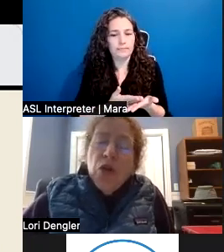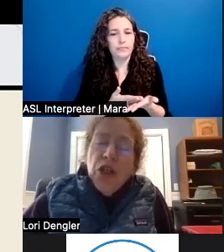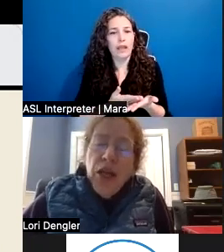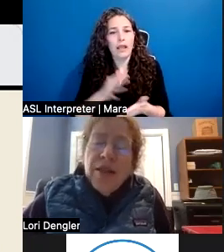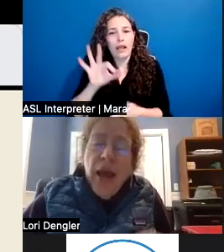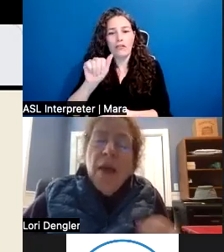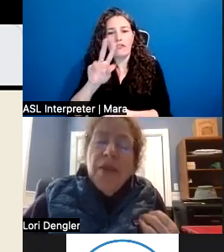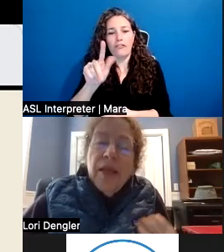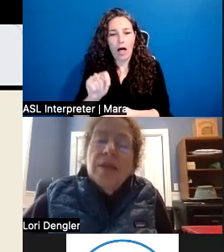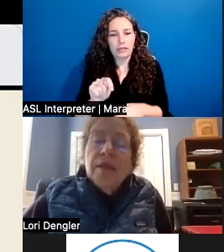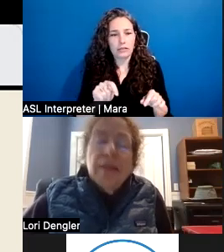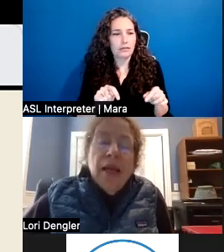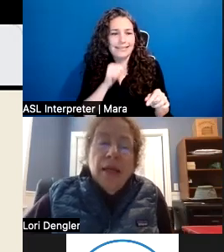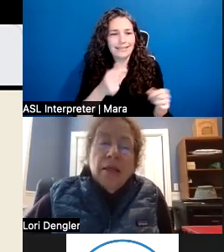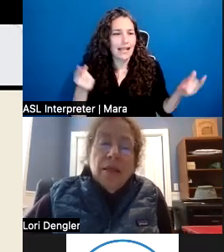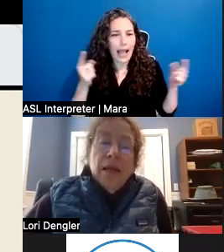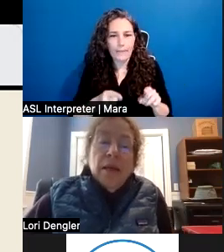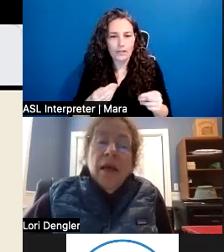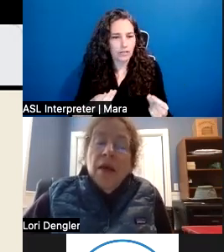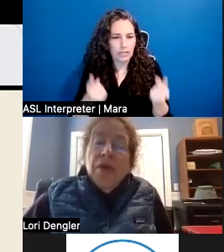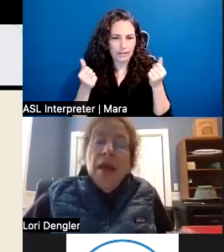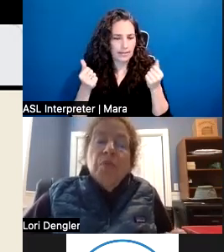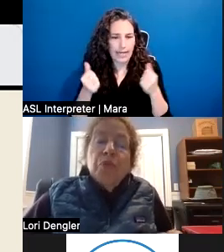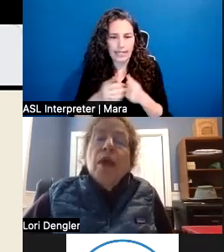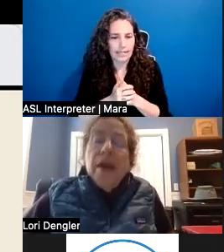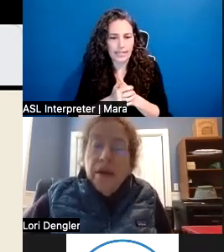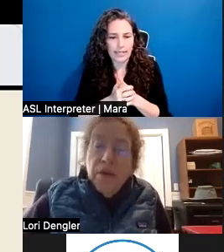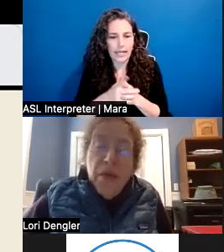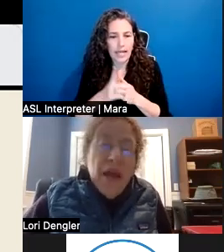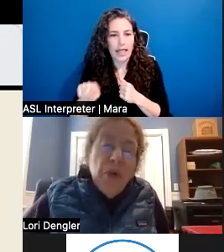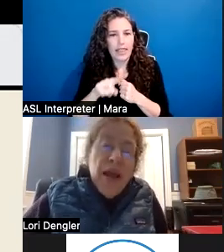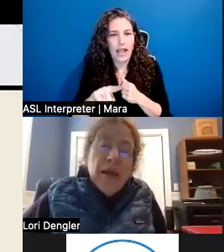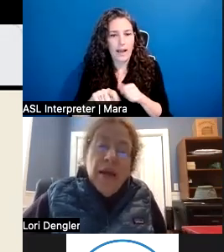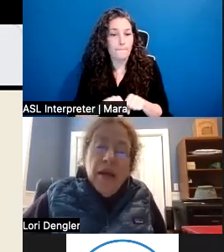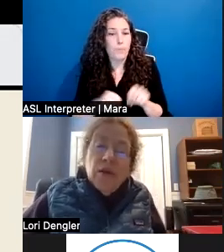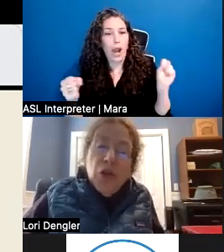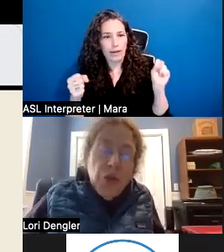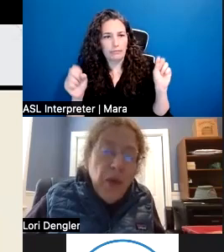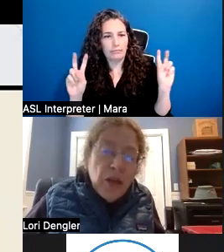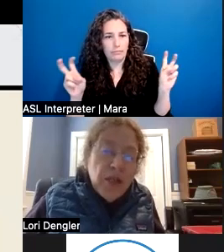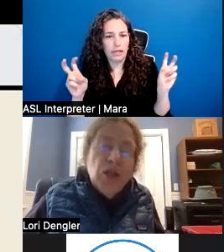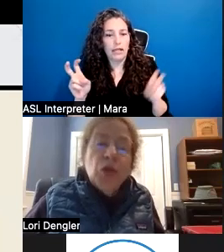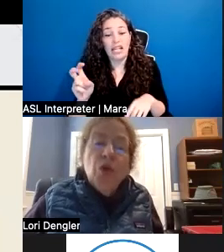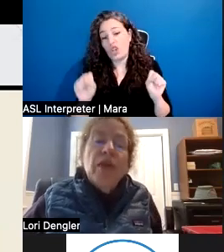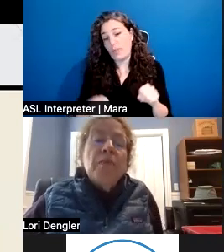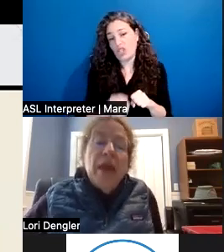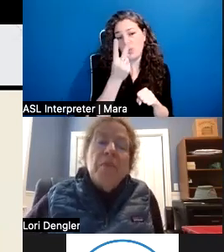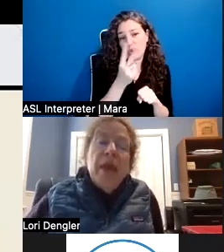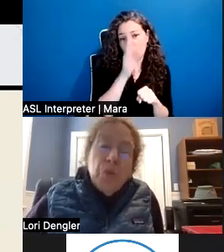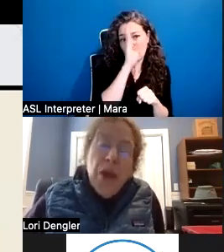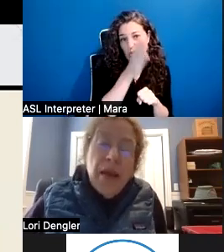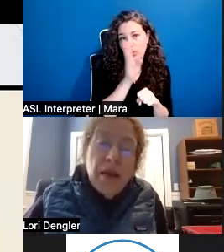Faults don't just happen instantaneously. They break. They may break in two directions, or they